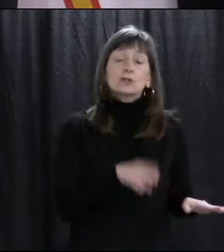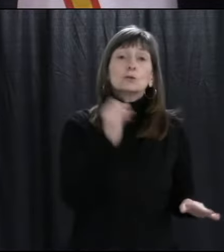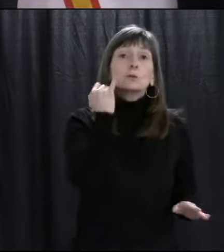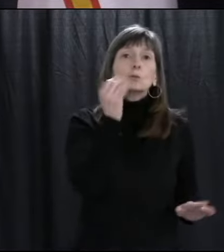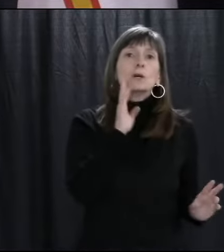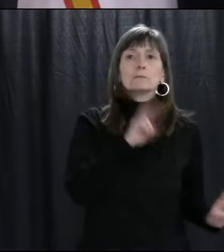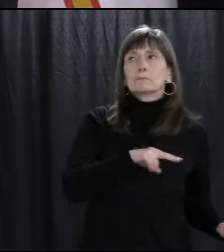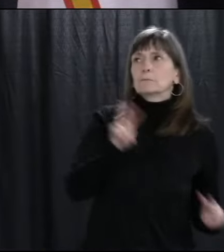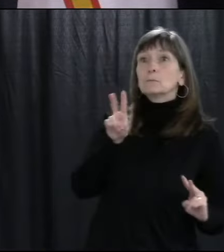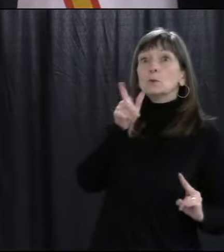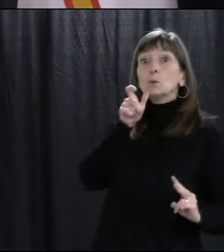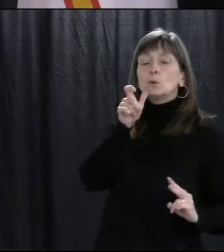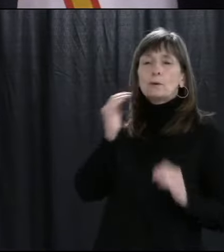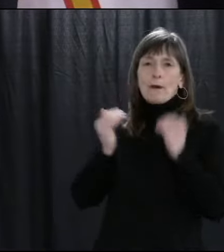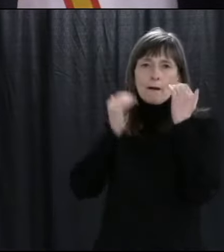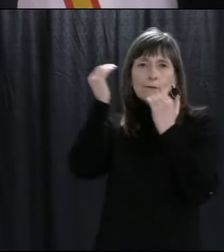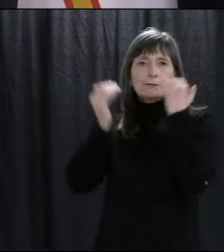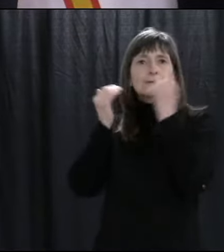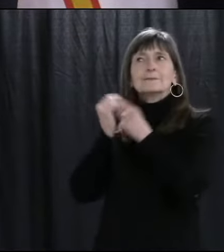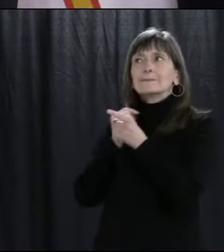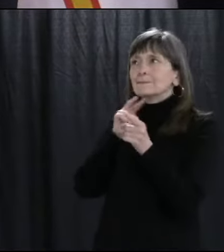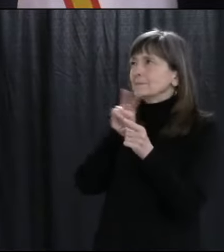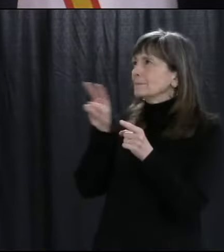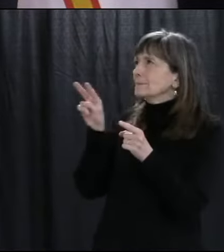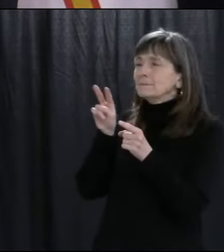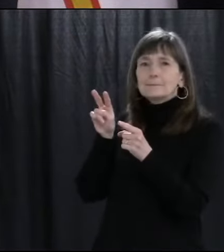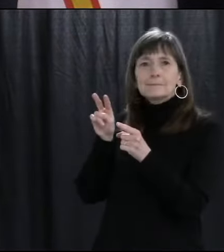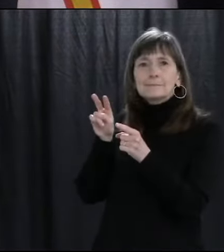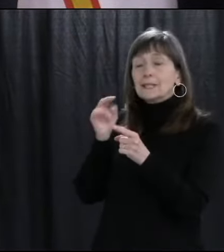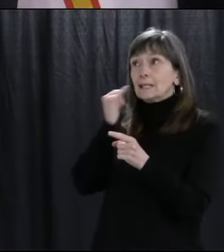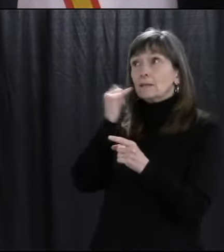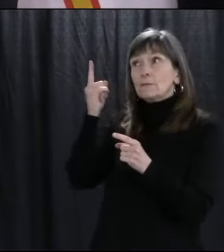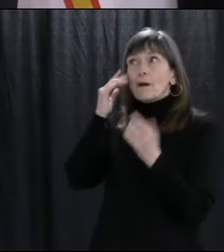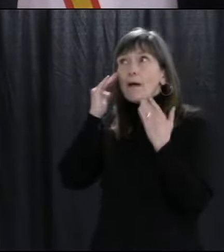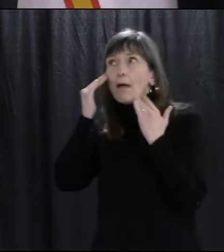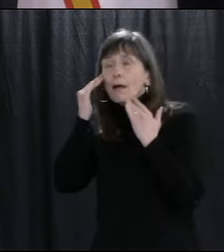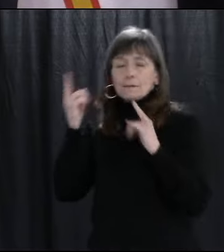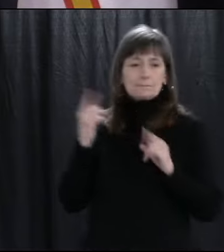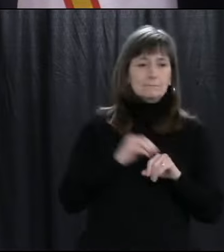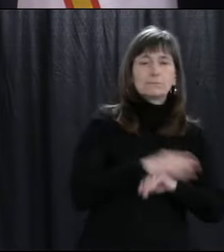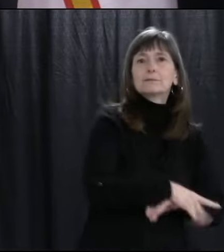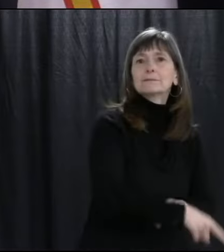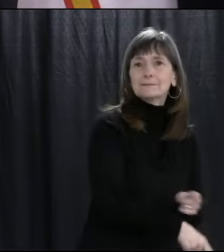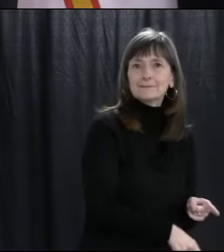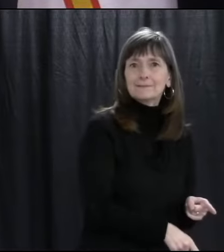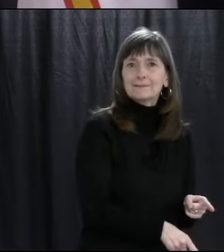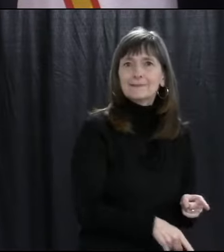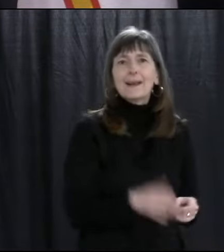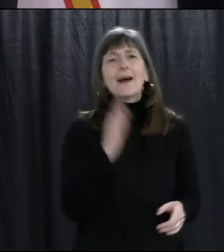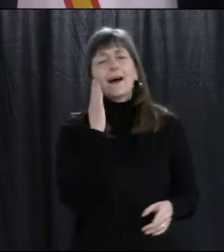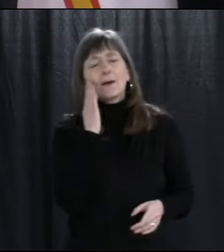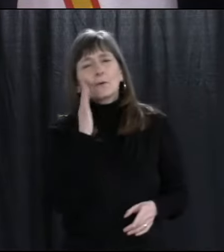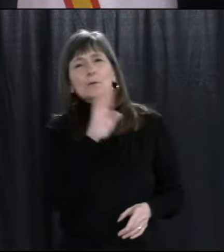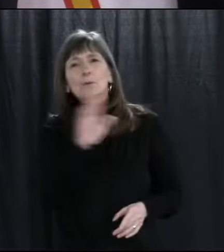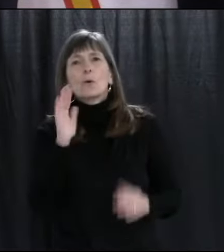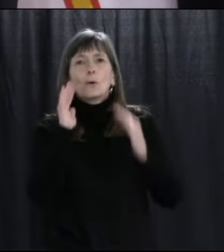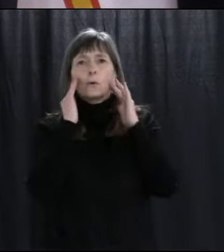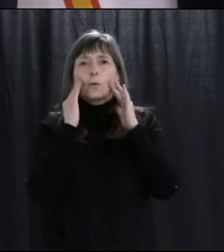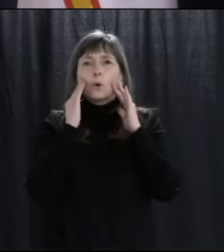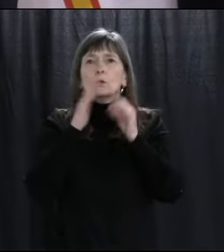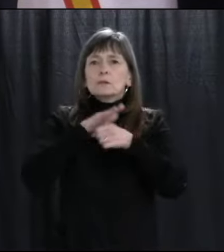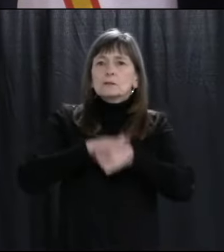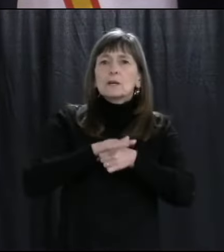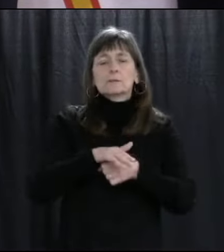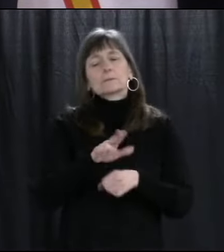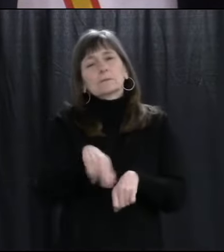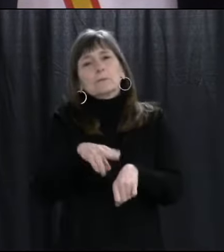stress. I know people may be anxious about what is happening. Please know that these feelings are a normal reaction